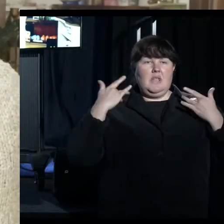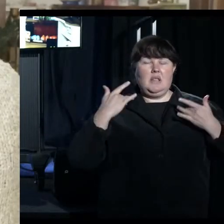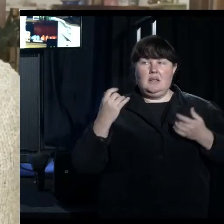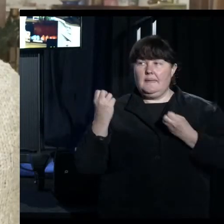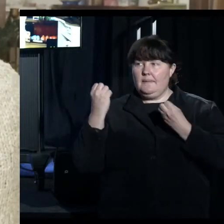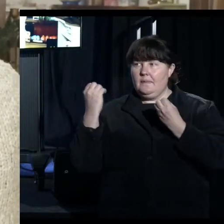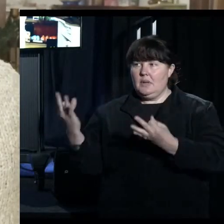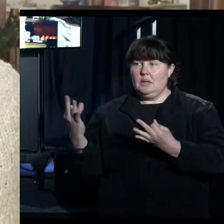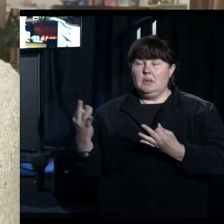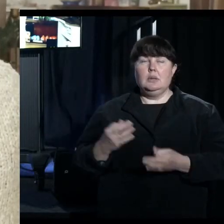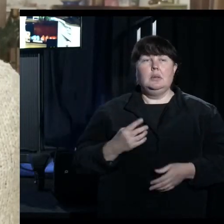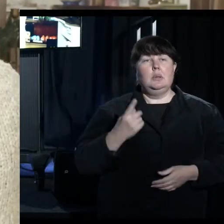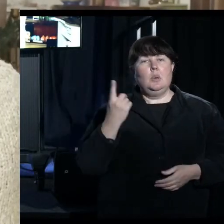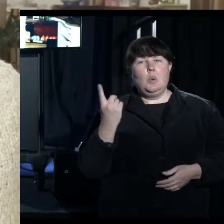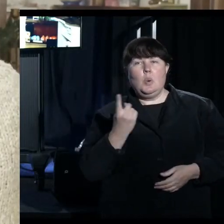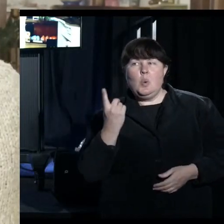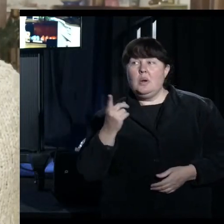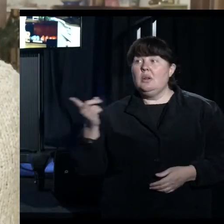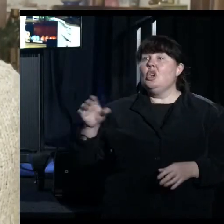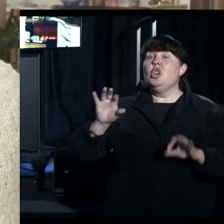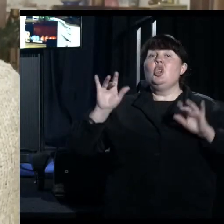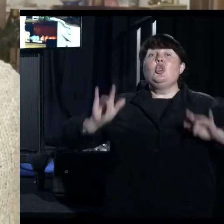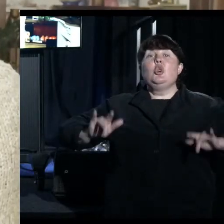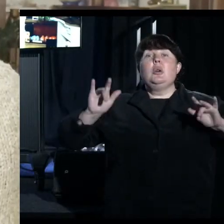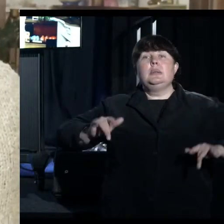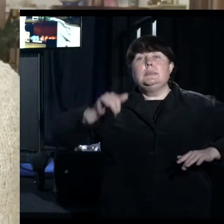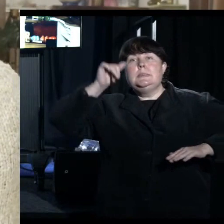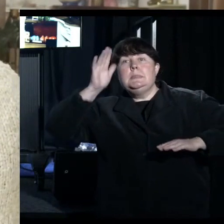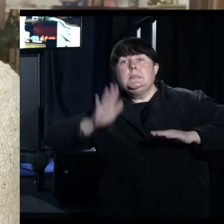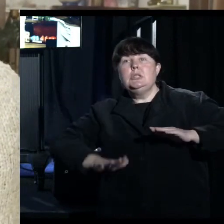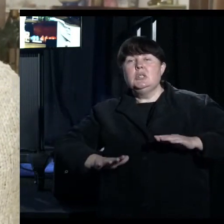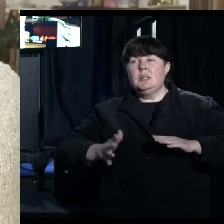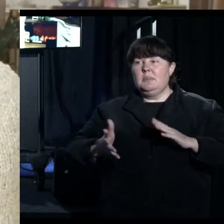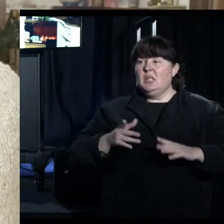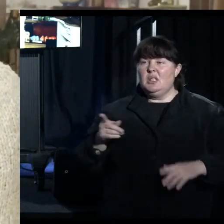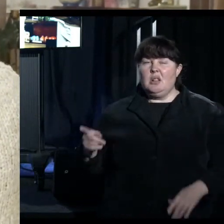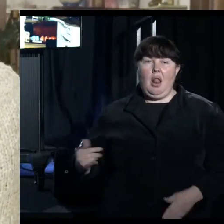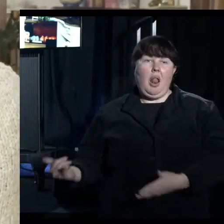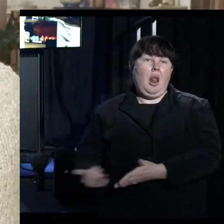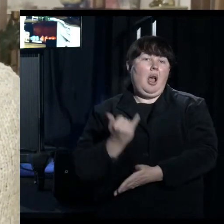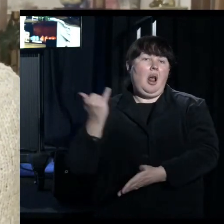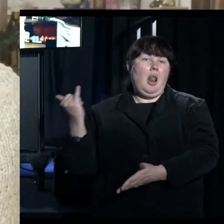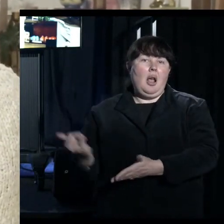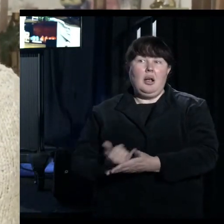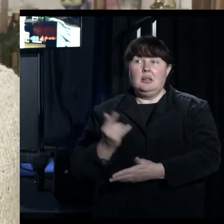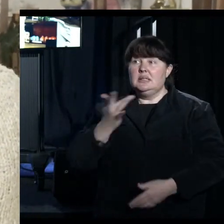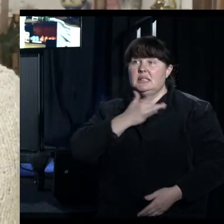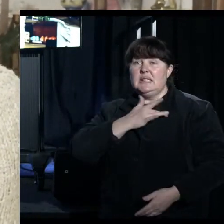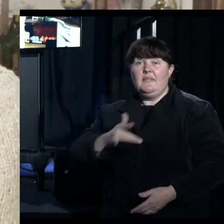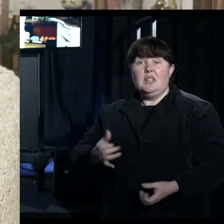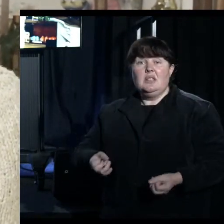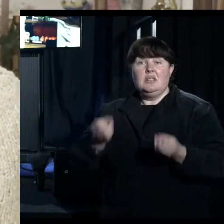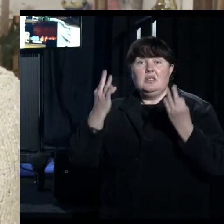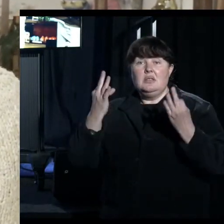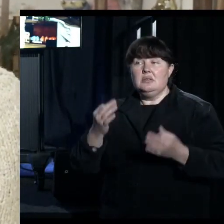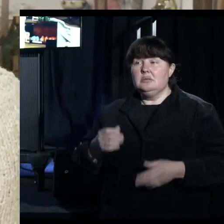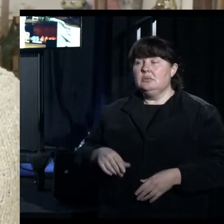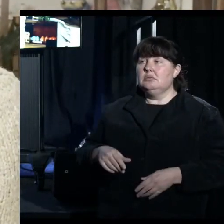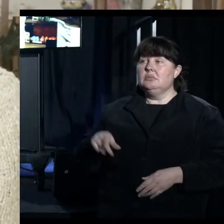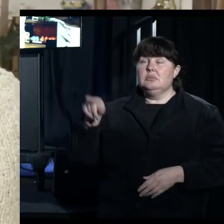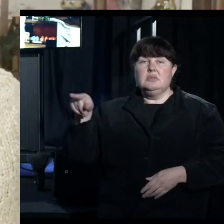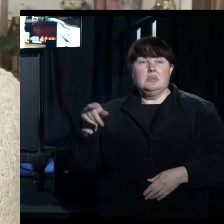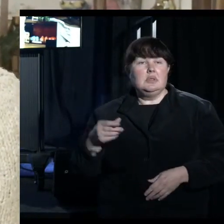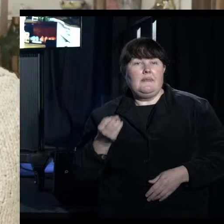senseless. How funny it is that we call them the press. The